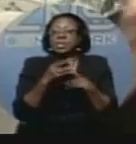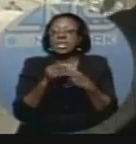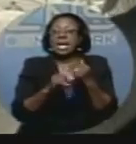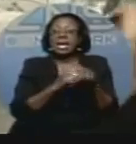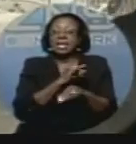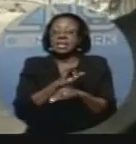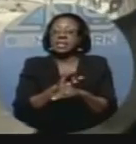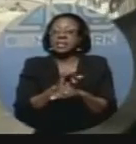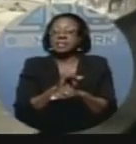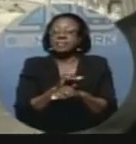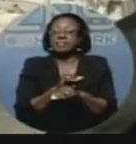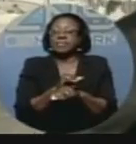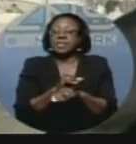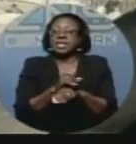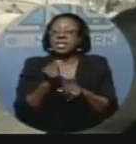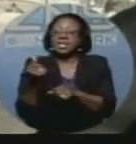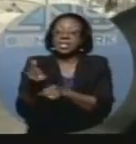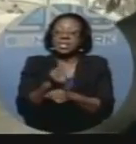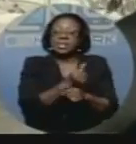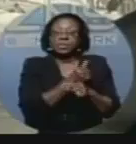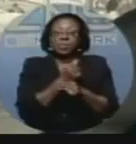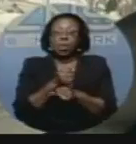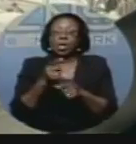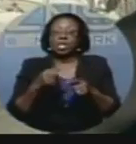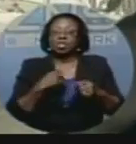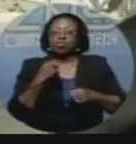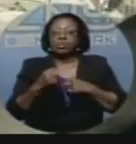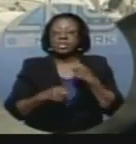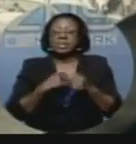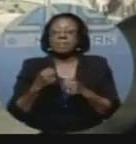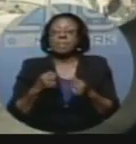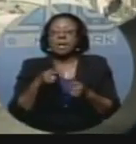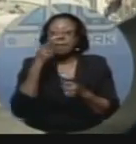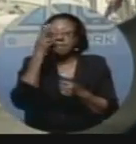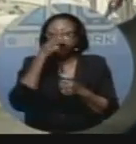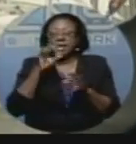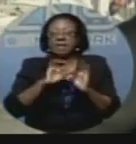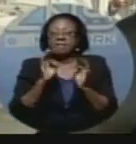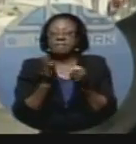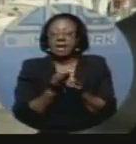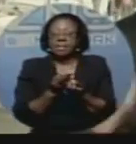make in sports tourism, but fun family events where everyone can